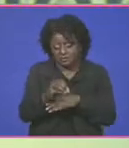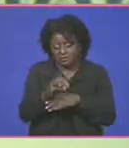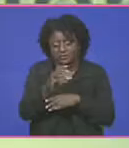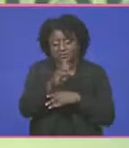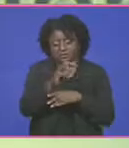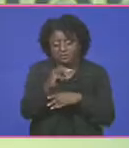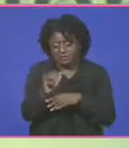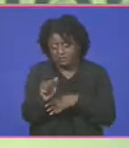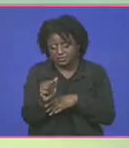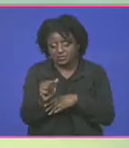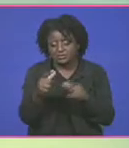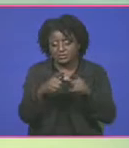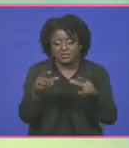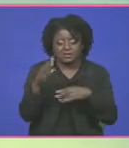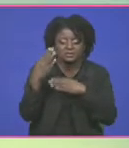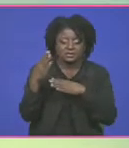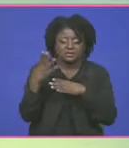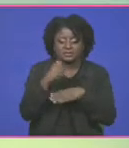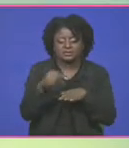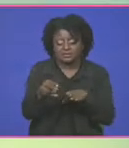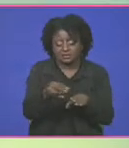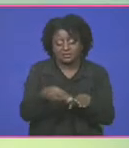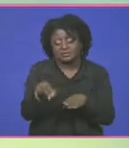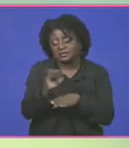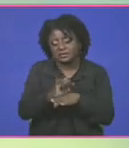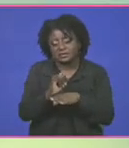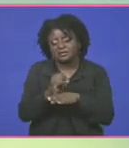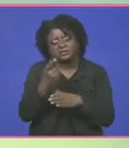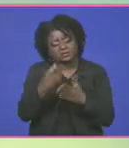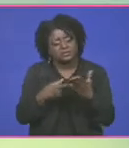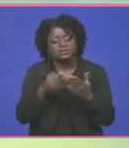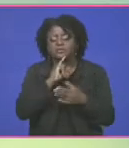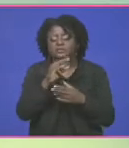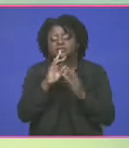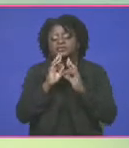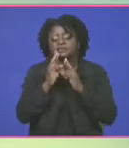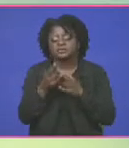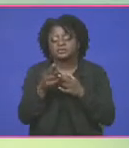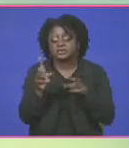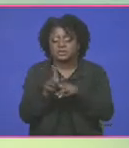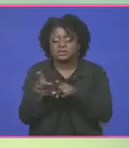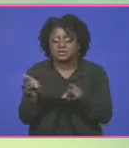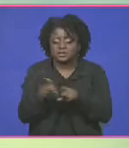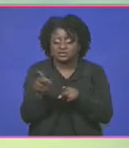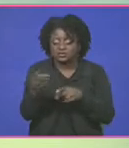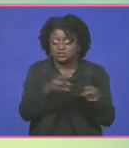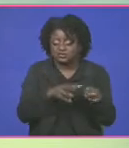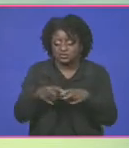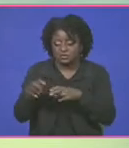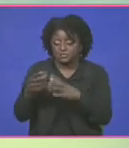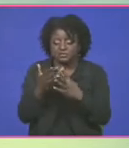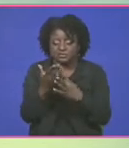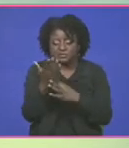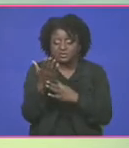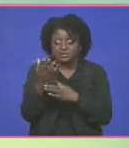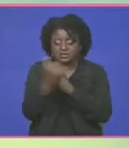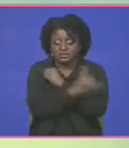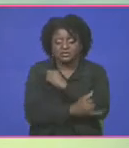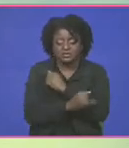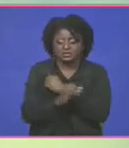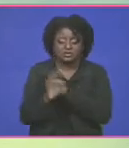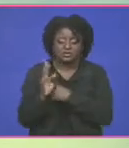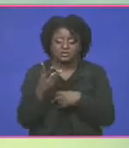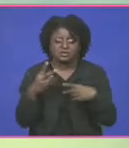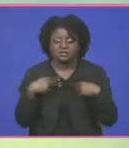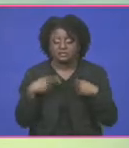Harbor Islands up next. And so what has the response been like as you move throughout the country? We've been really overwhelmed by the amount of support that we've